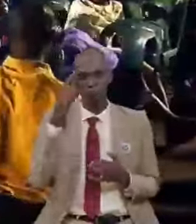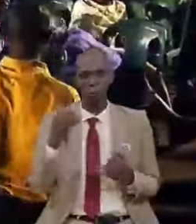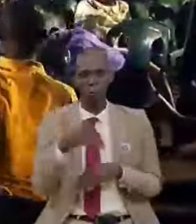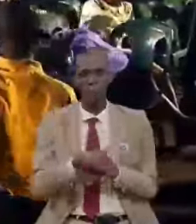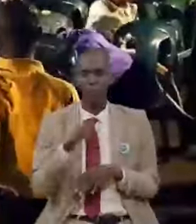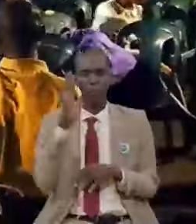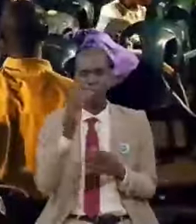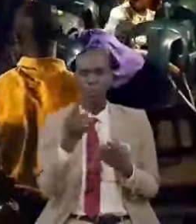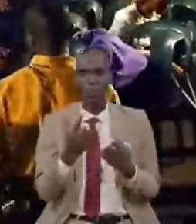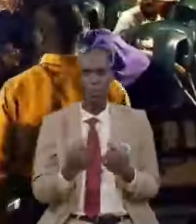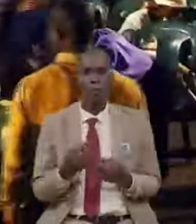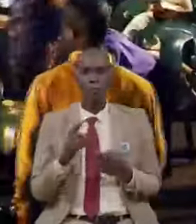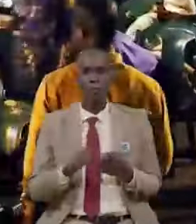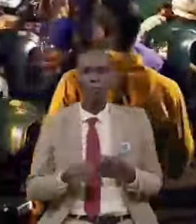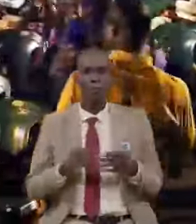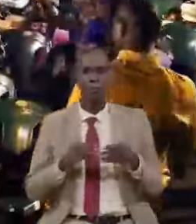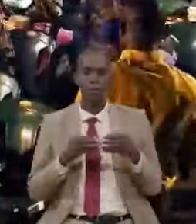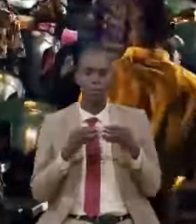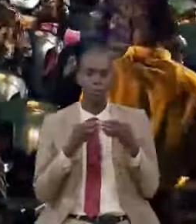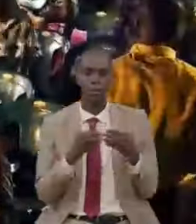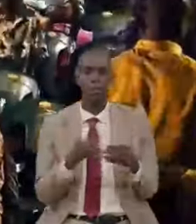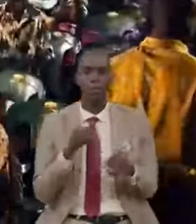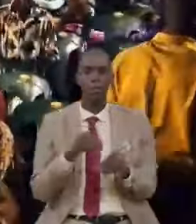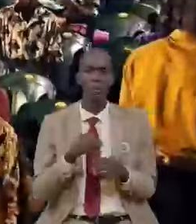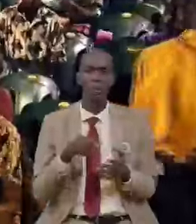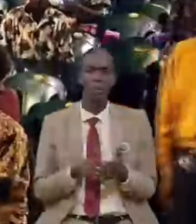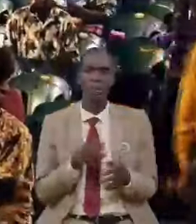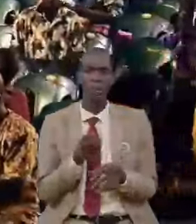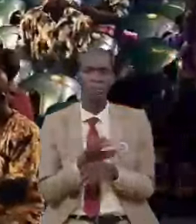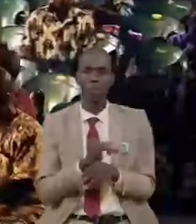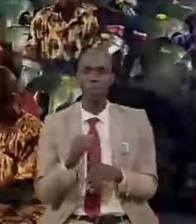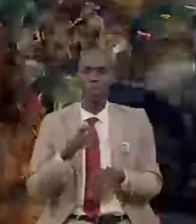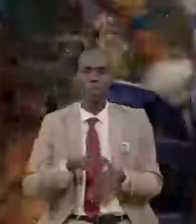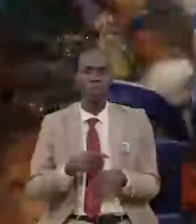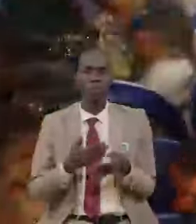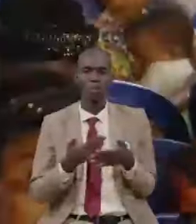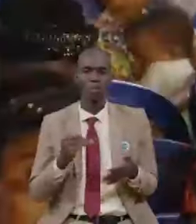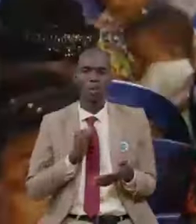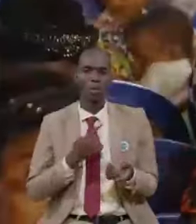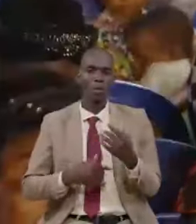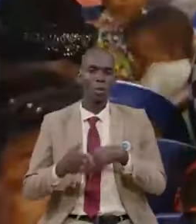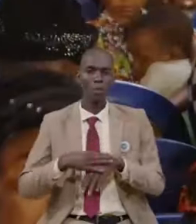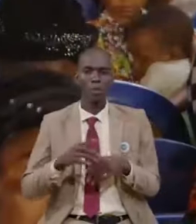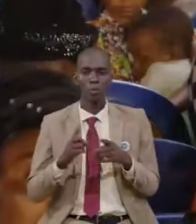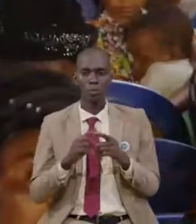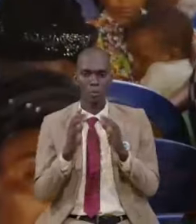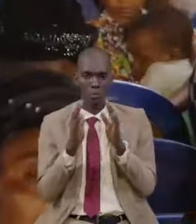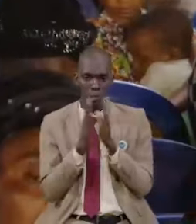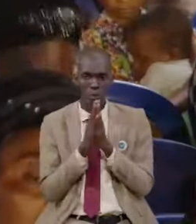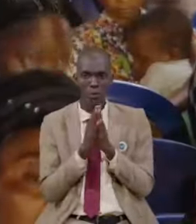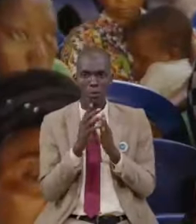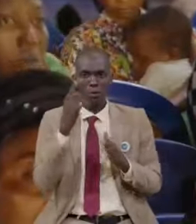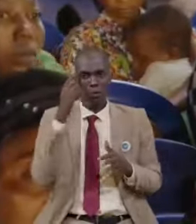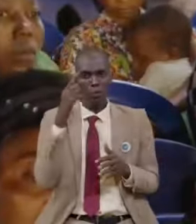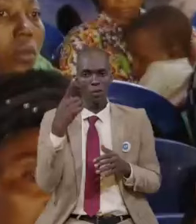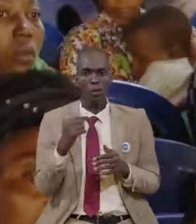in this counseling period before I come back to pray for the notable